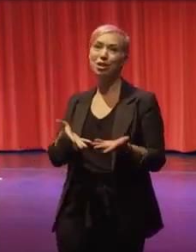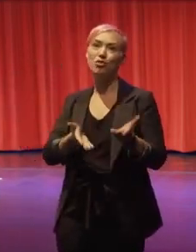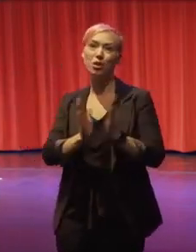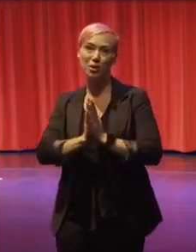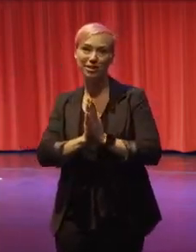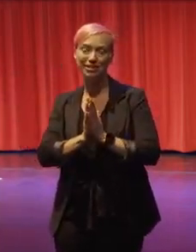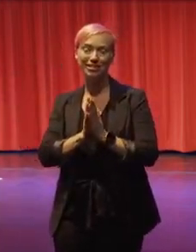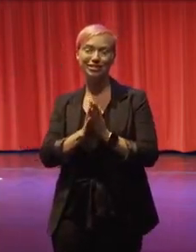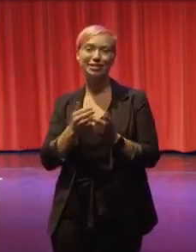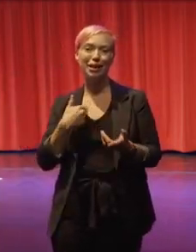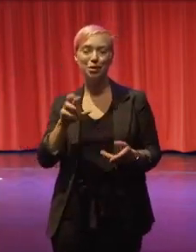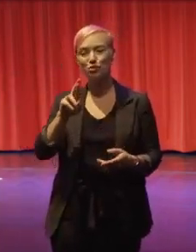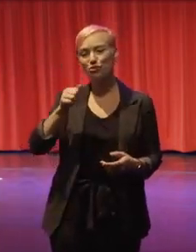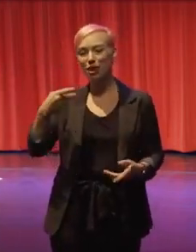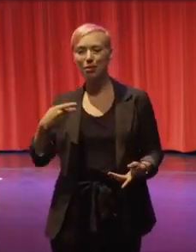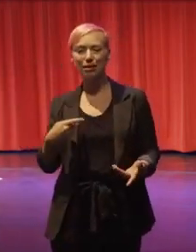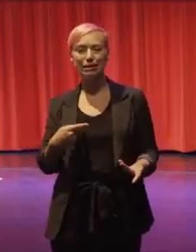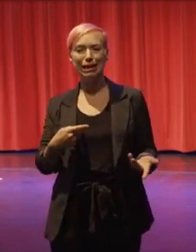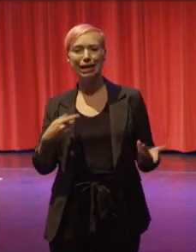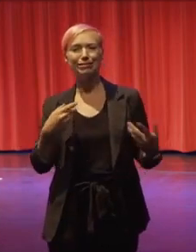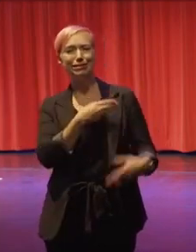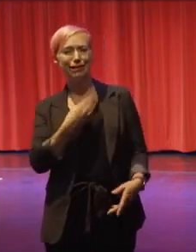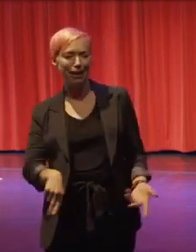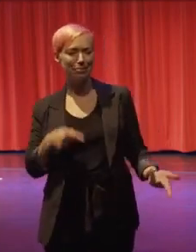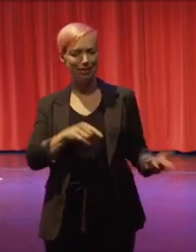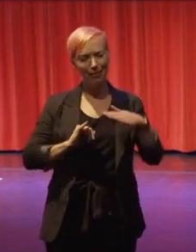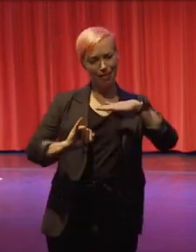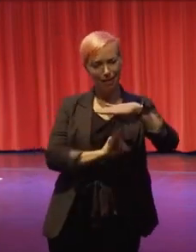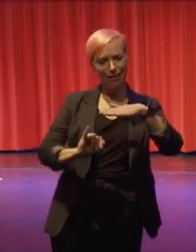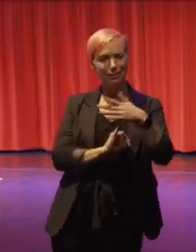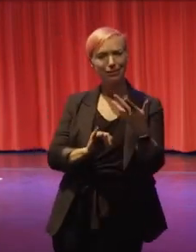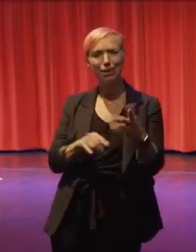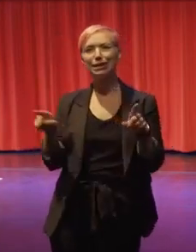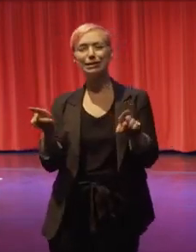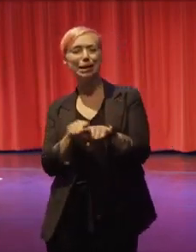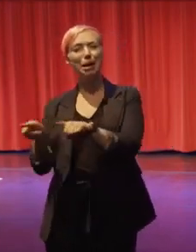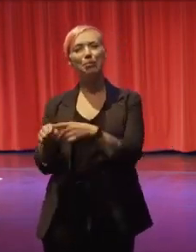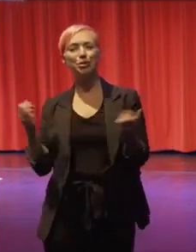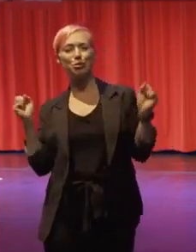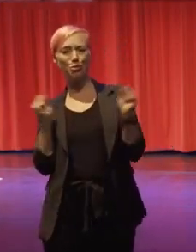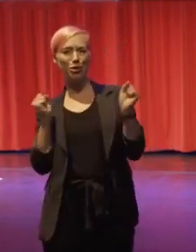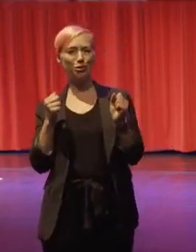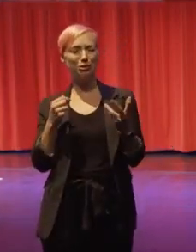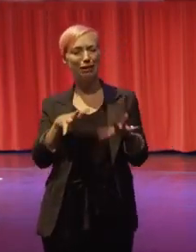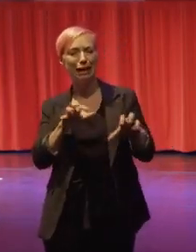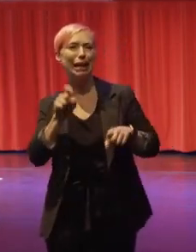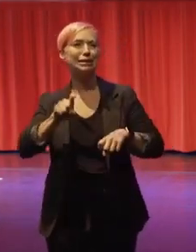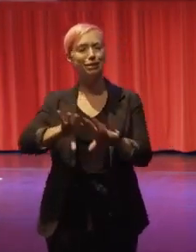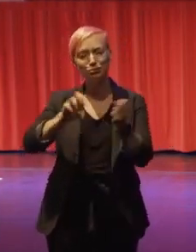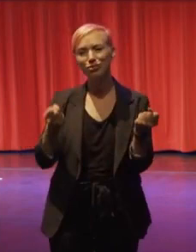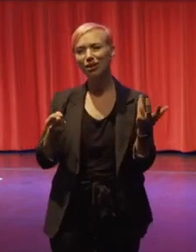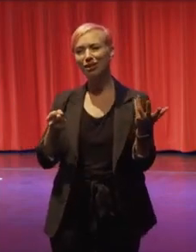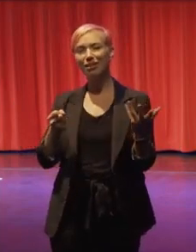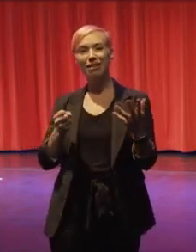Damn this isolation, like my lake swims in winter, the ice needs breaking. The pandemic's turned us into a cyber